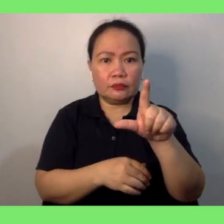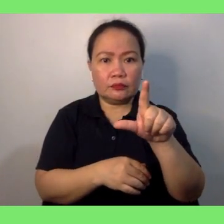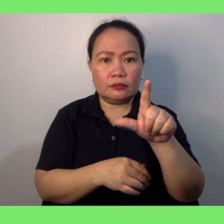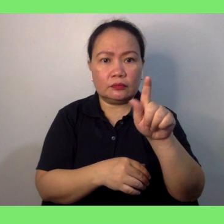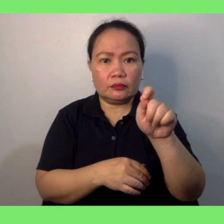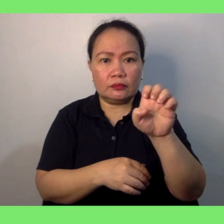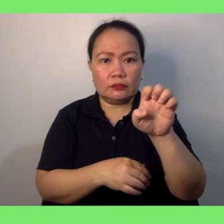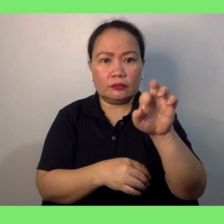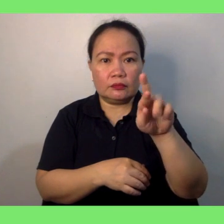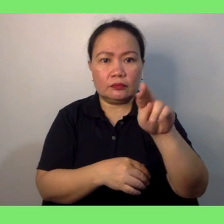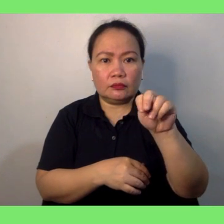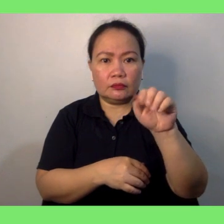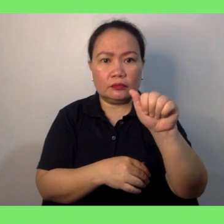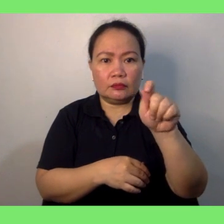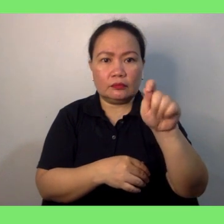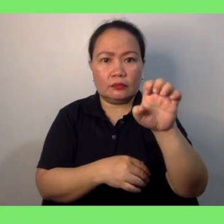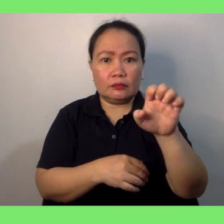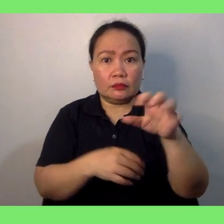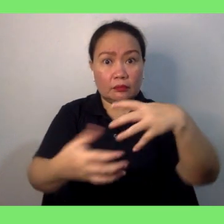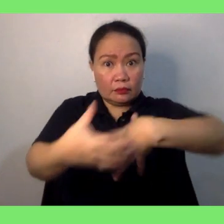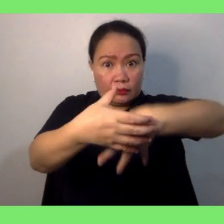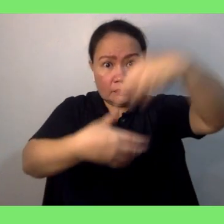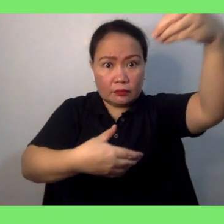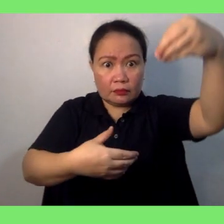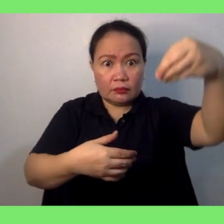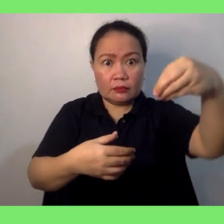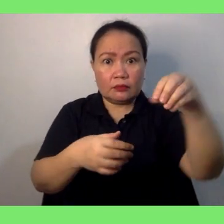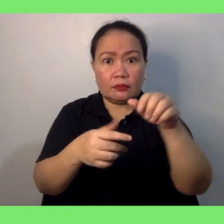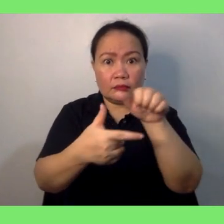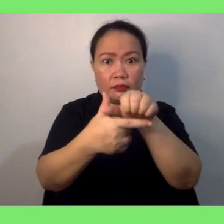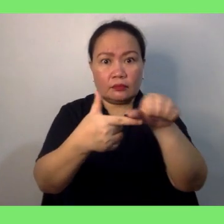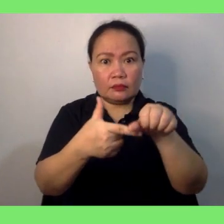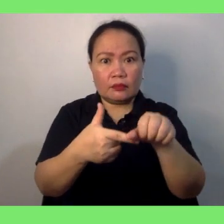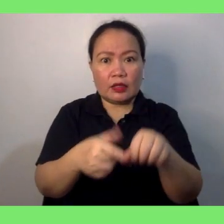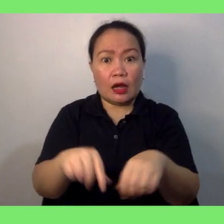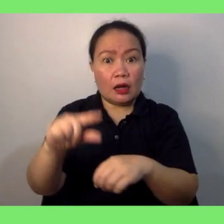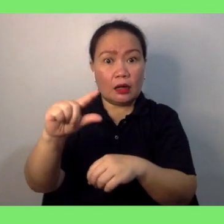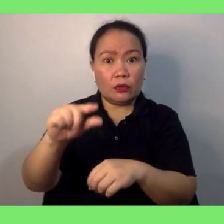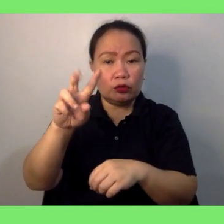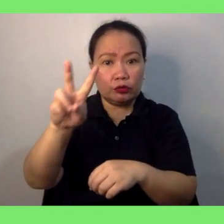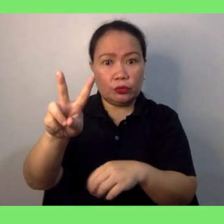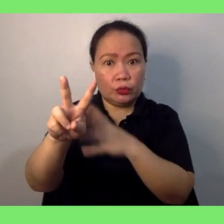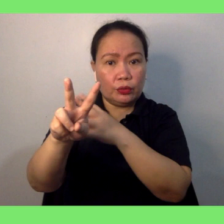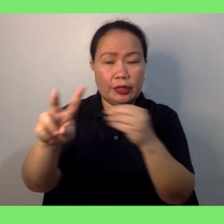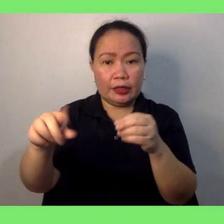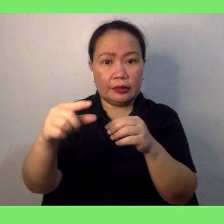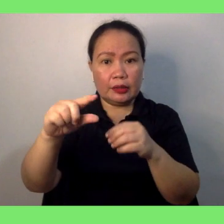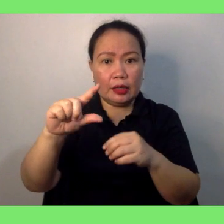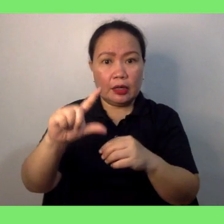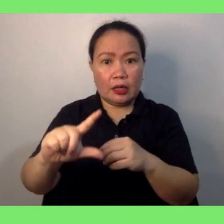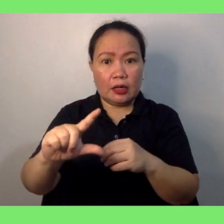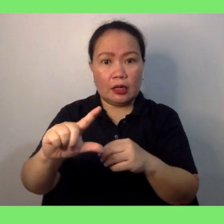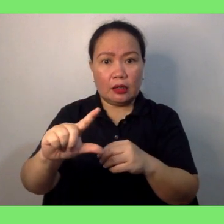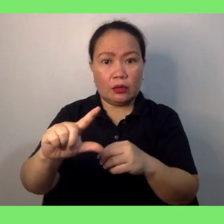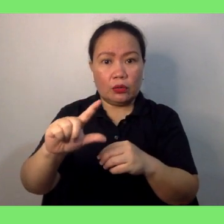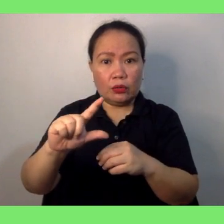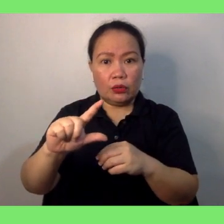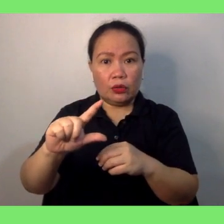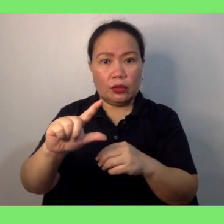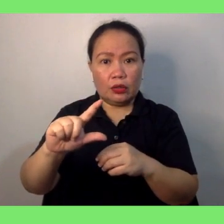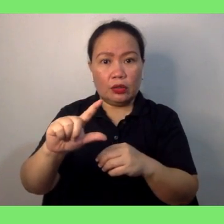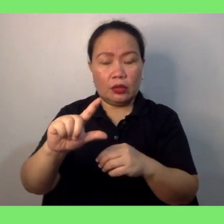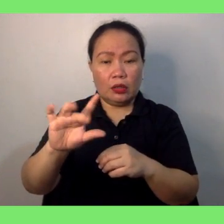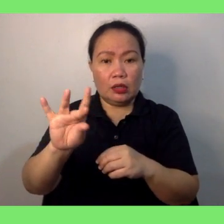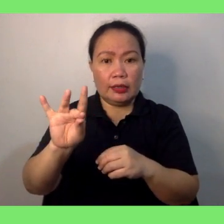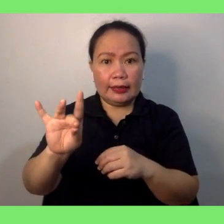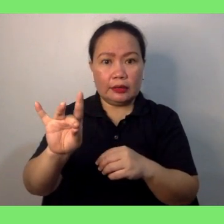about alternate exterior angles? So, we have angle 2 and angle 8. So, what can you say about the measures of